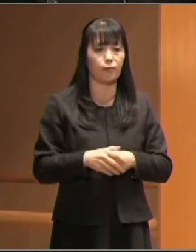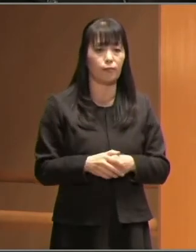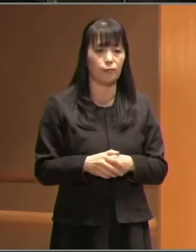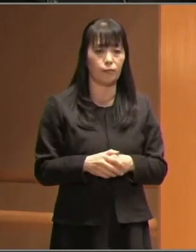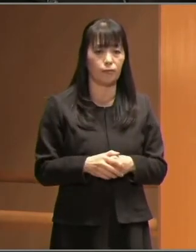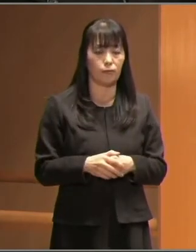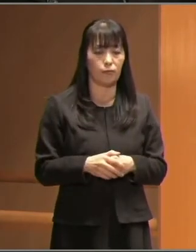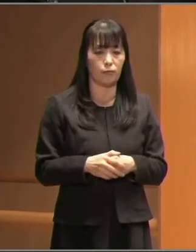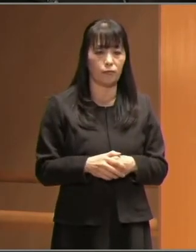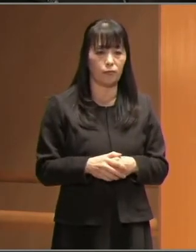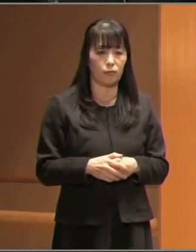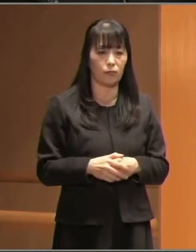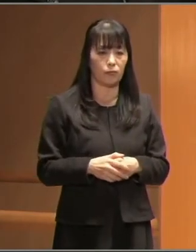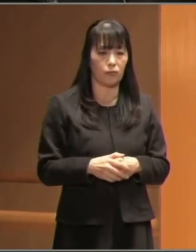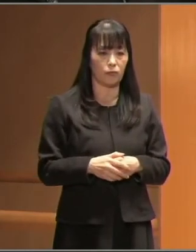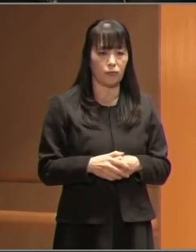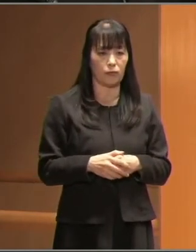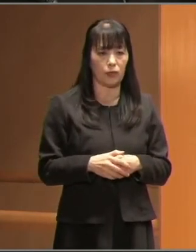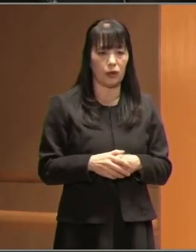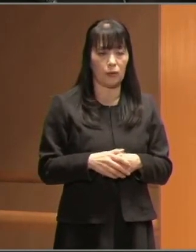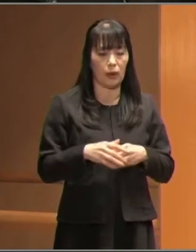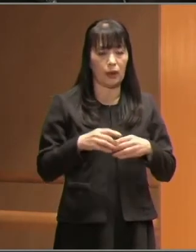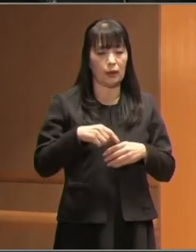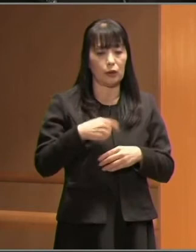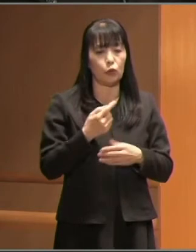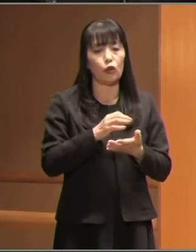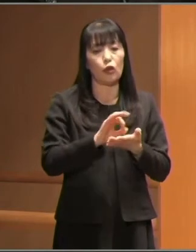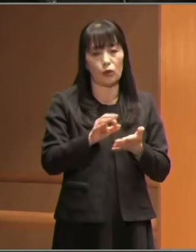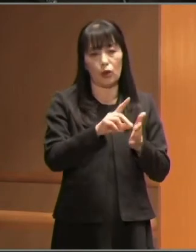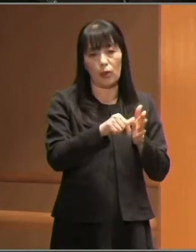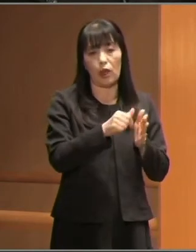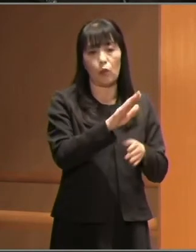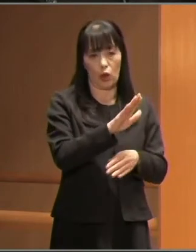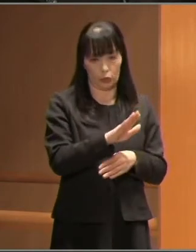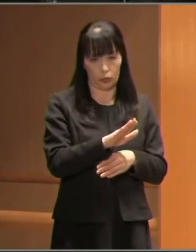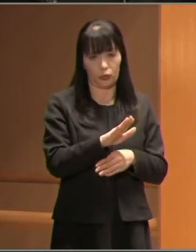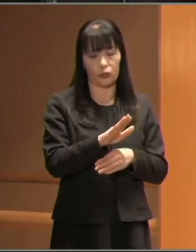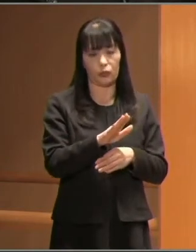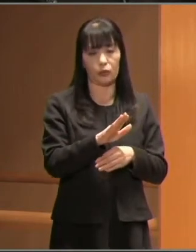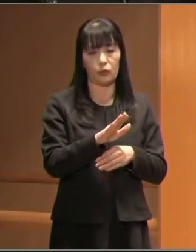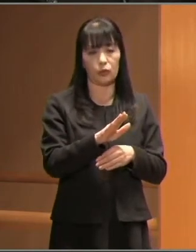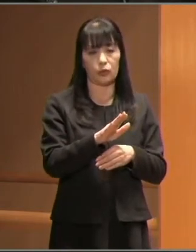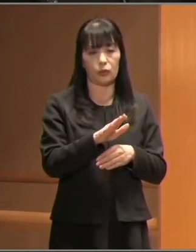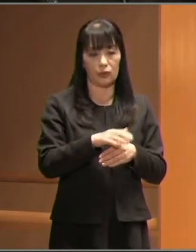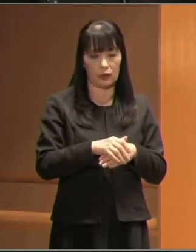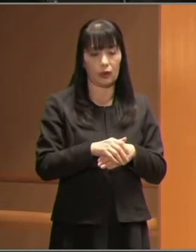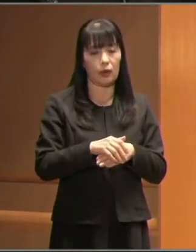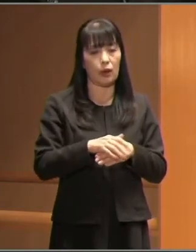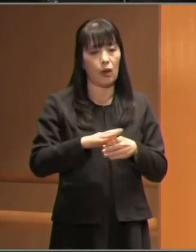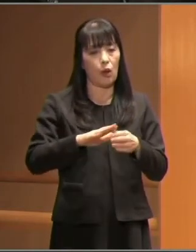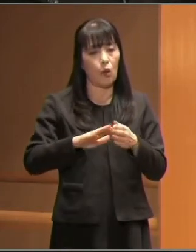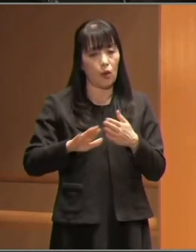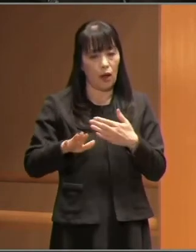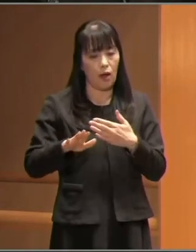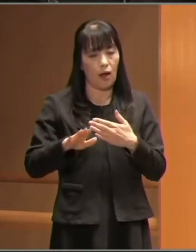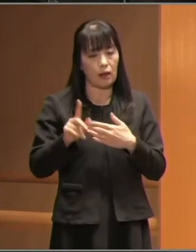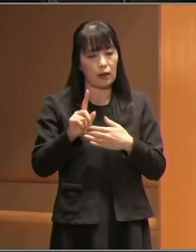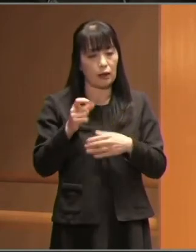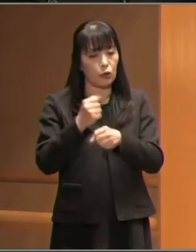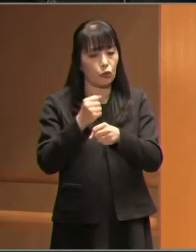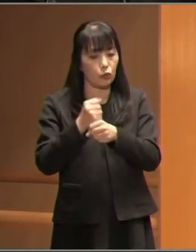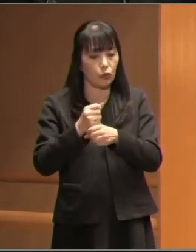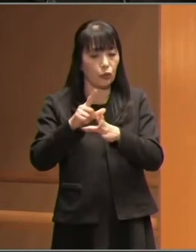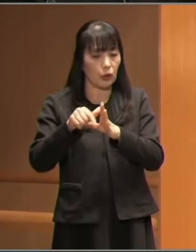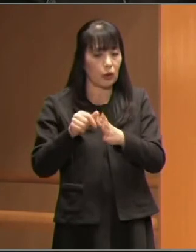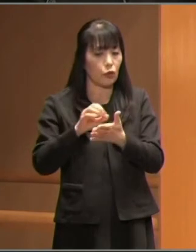various purposes, washi has been used. And washi is used for the individual persons or for